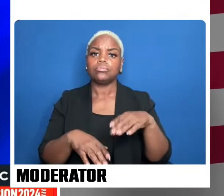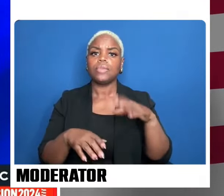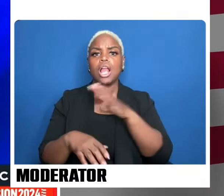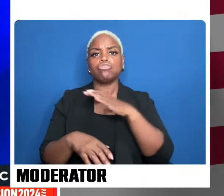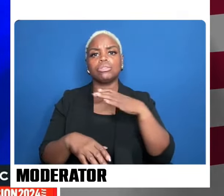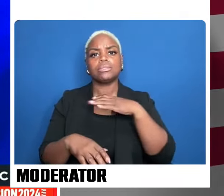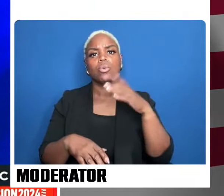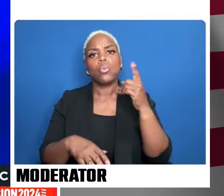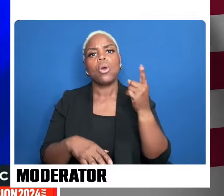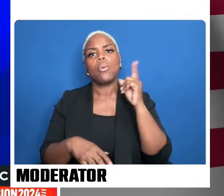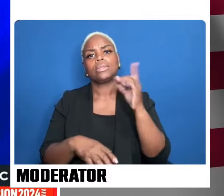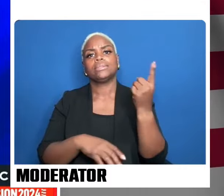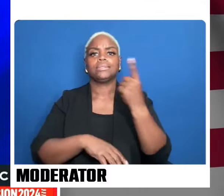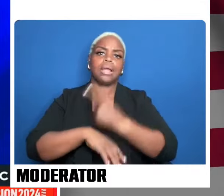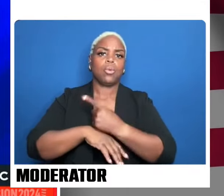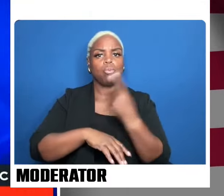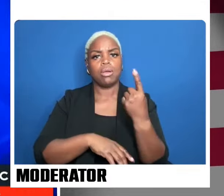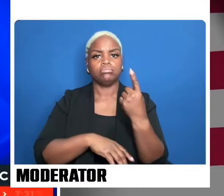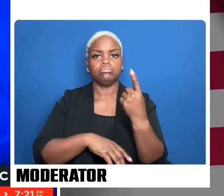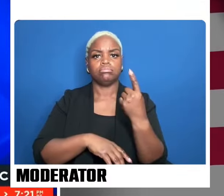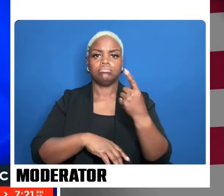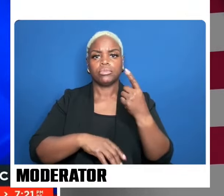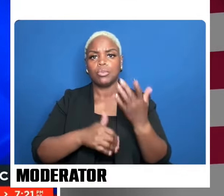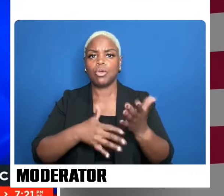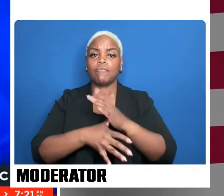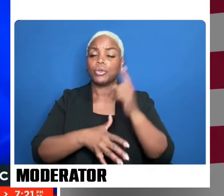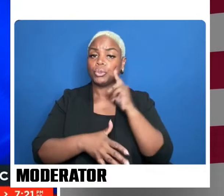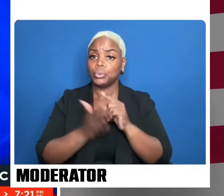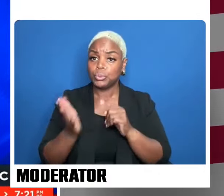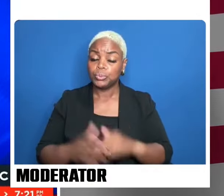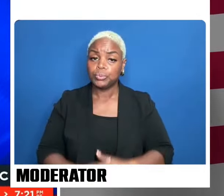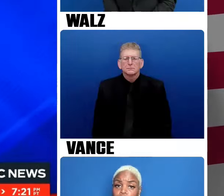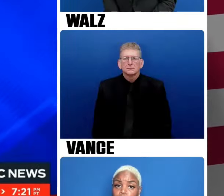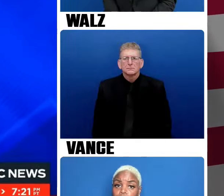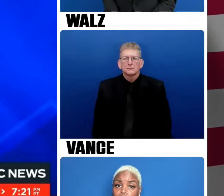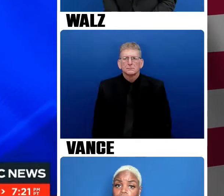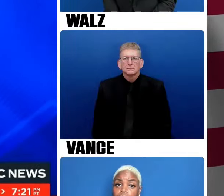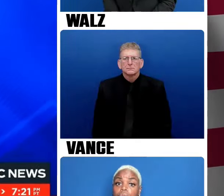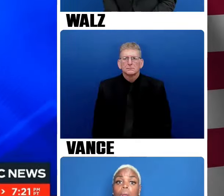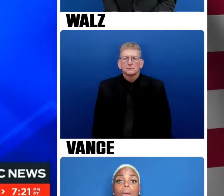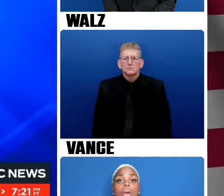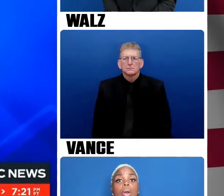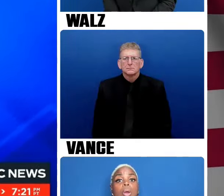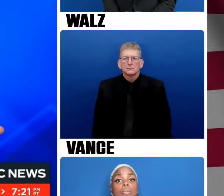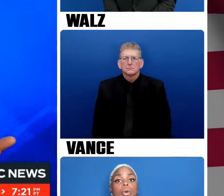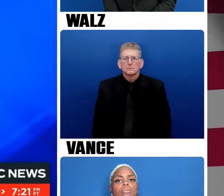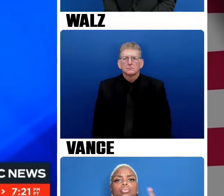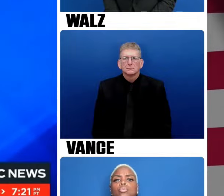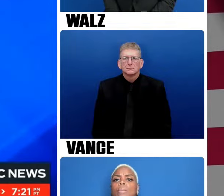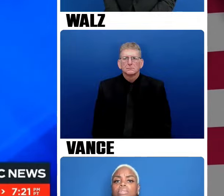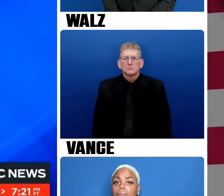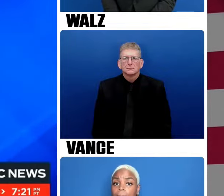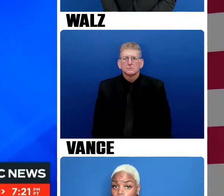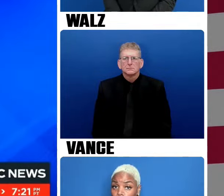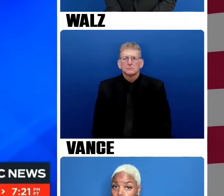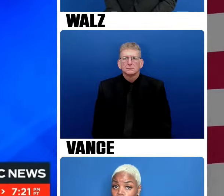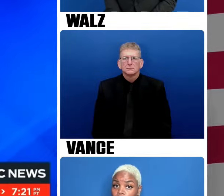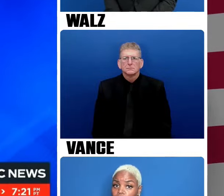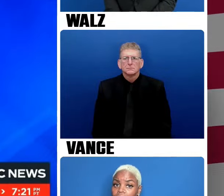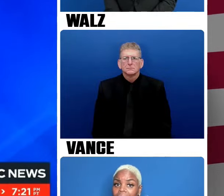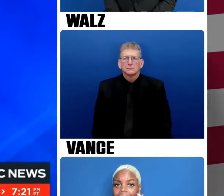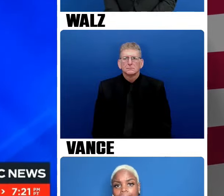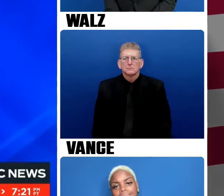to pay workers while they are home taking care of their newborns? You have 2 minutes. Yeah, well, that's negotiable, and that's what Congress